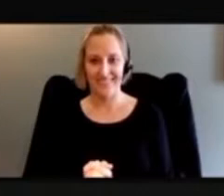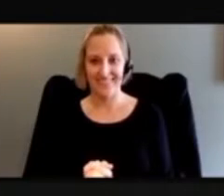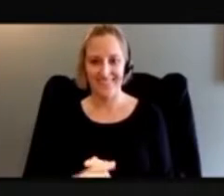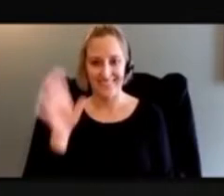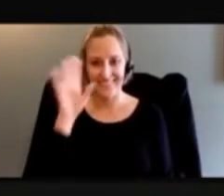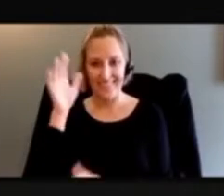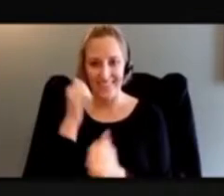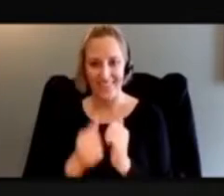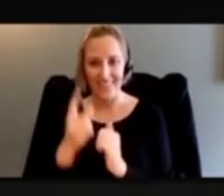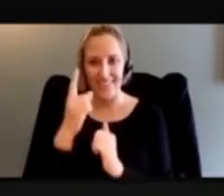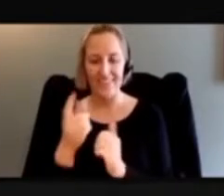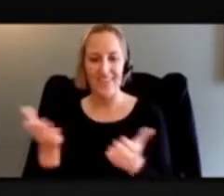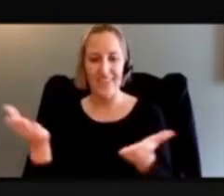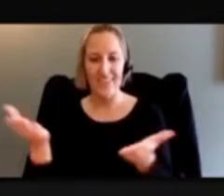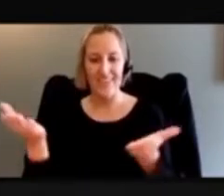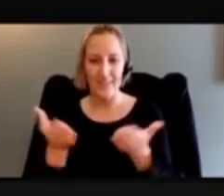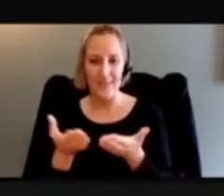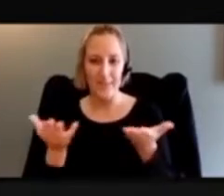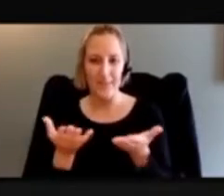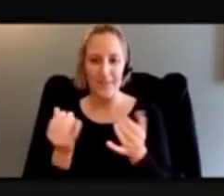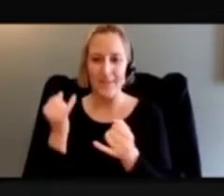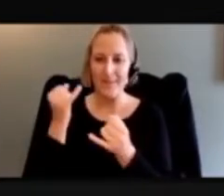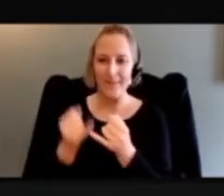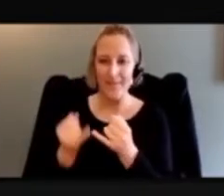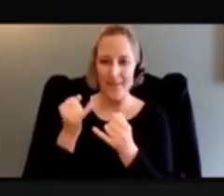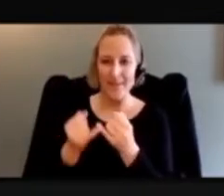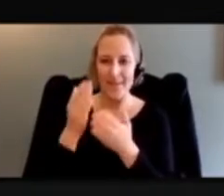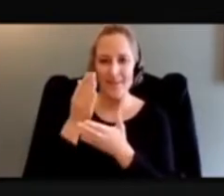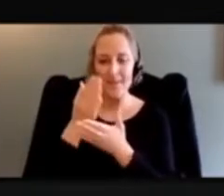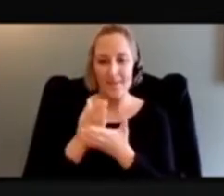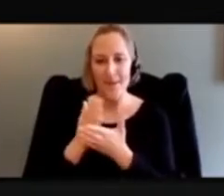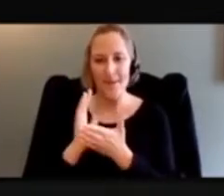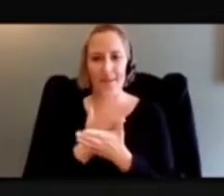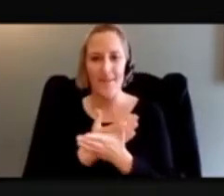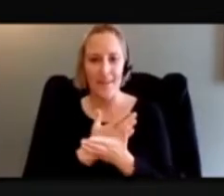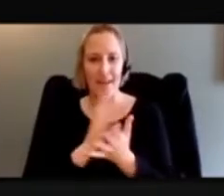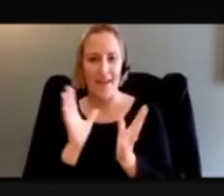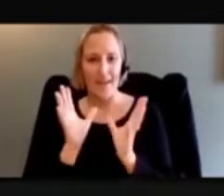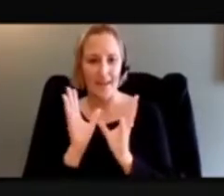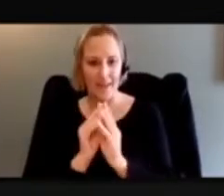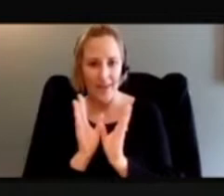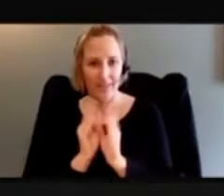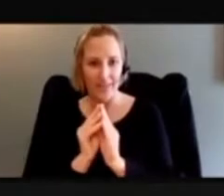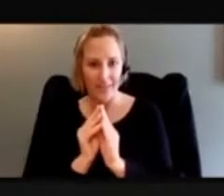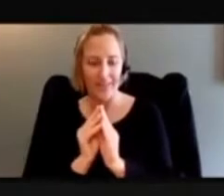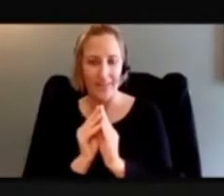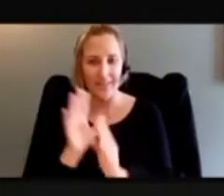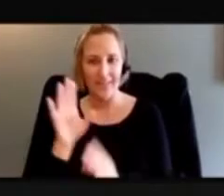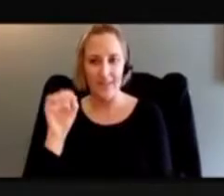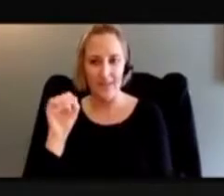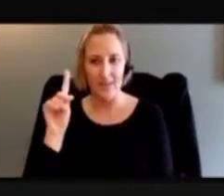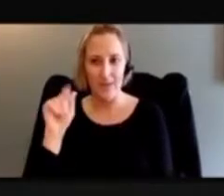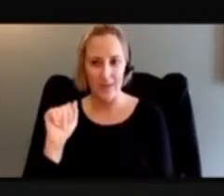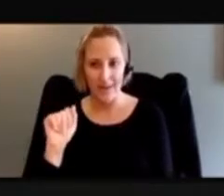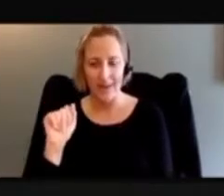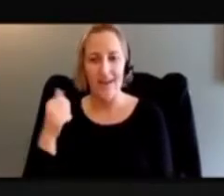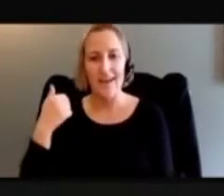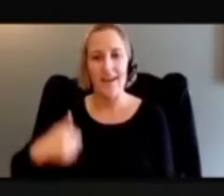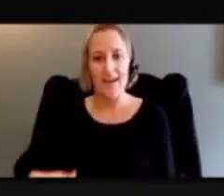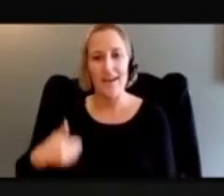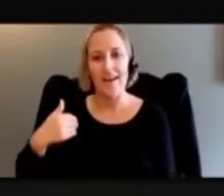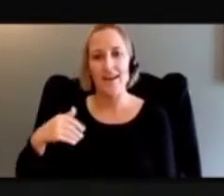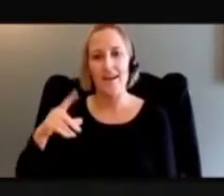Hello, everyone, and welcome to the final stretch of our conference, the Conference Coda. My name is Diana